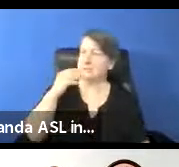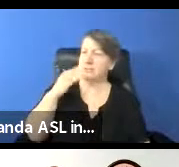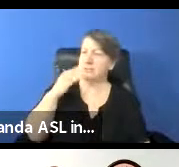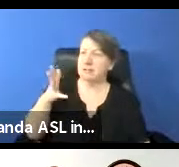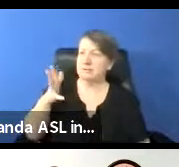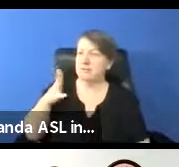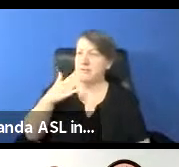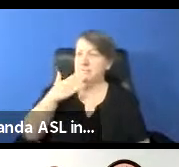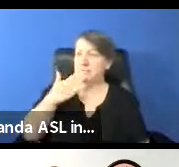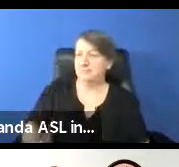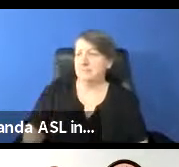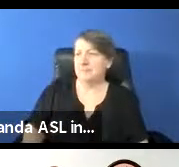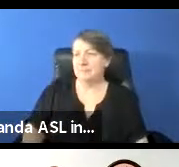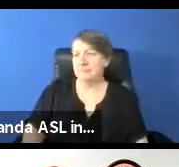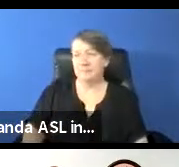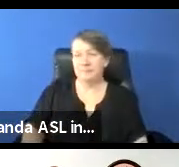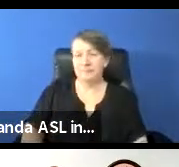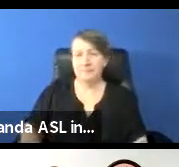all.